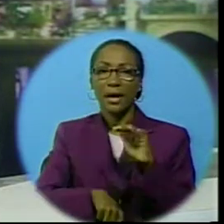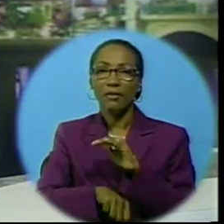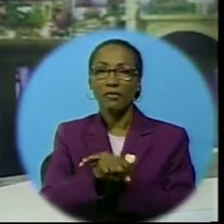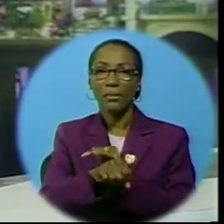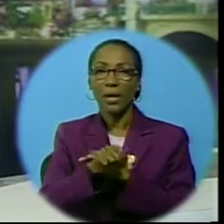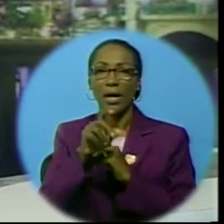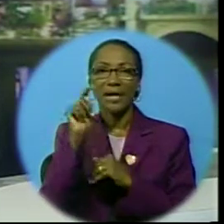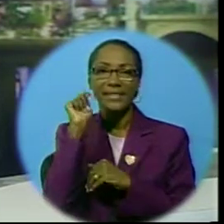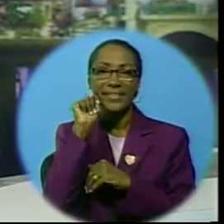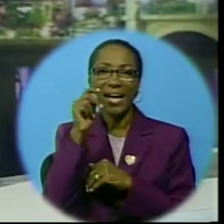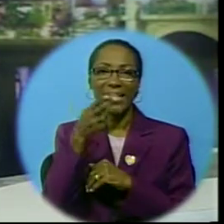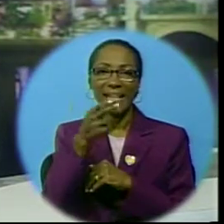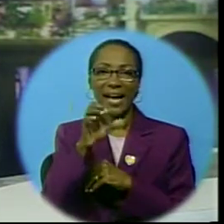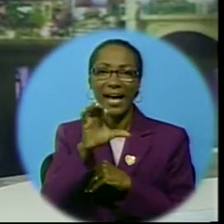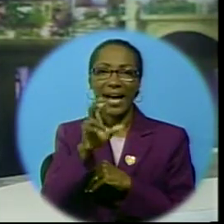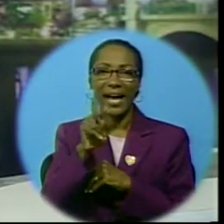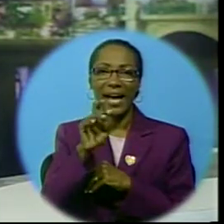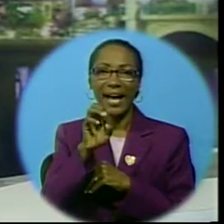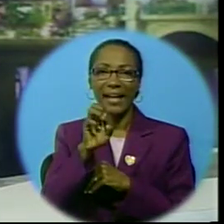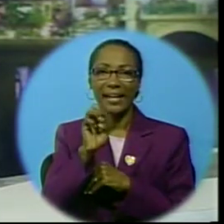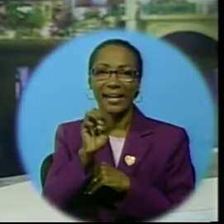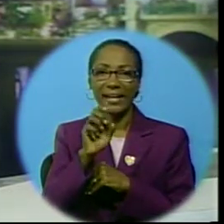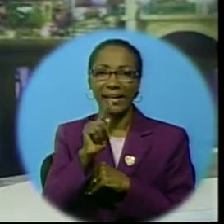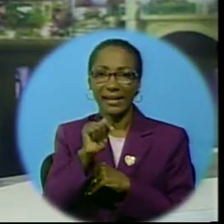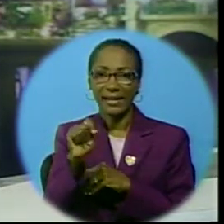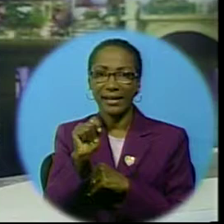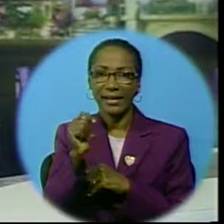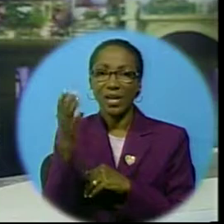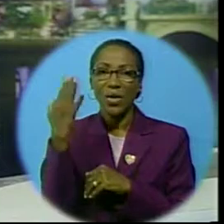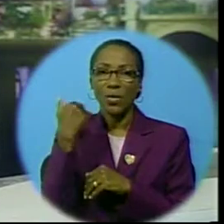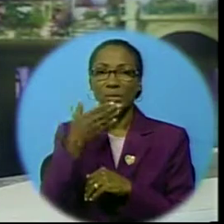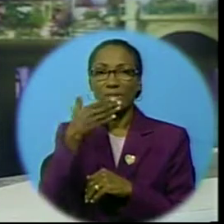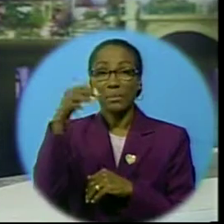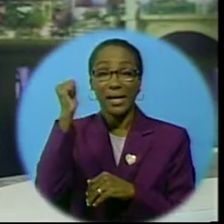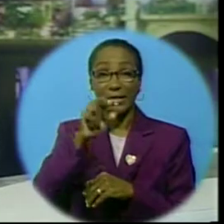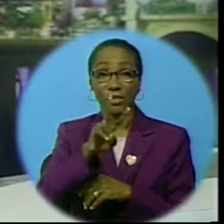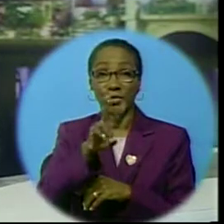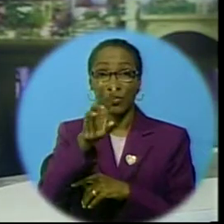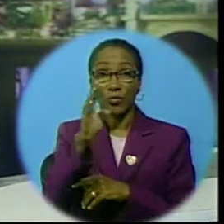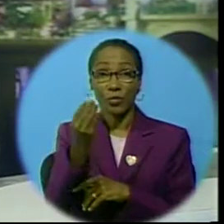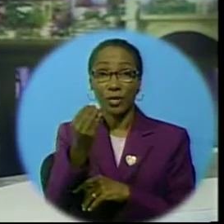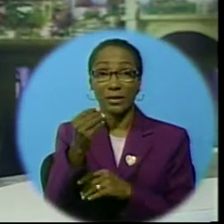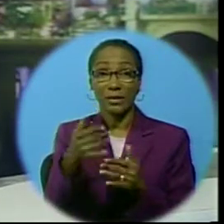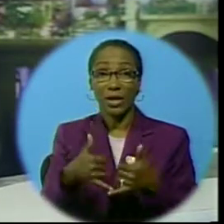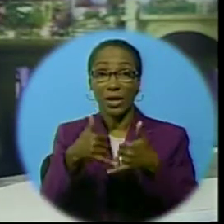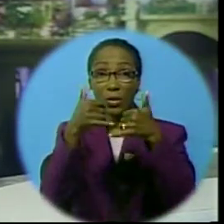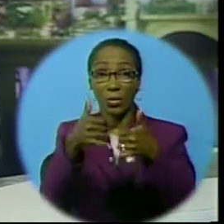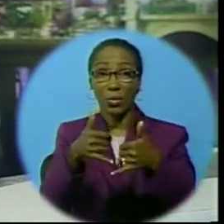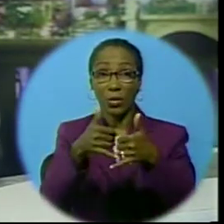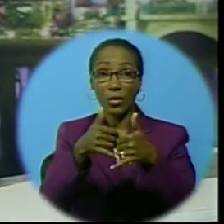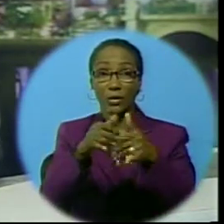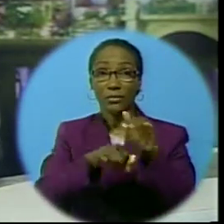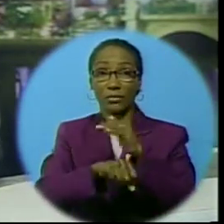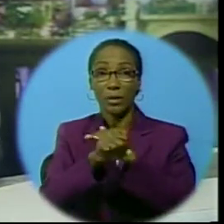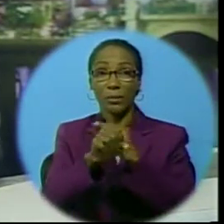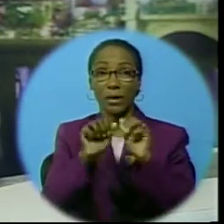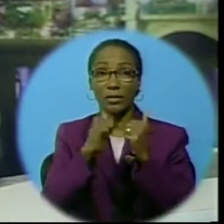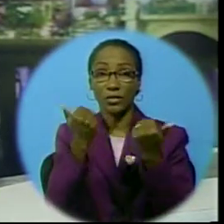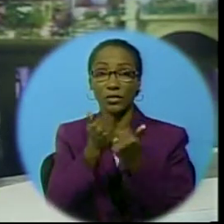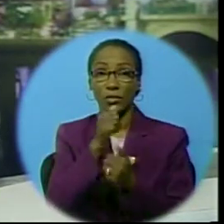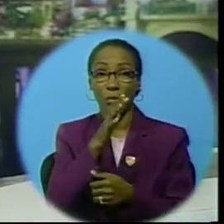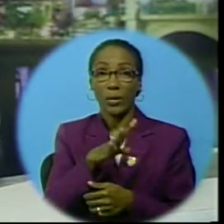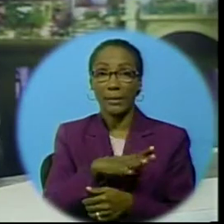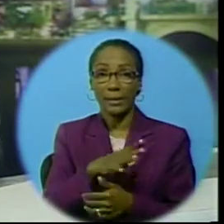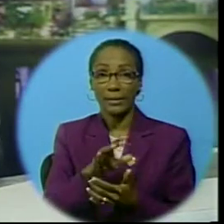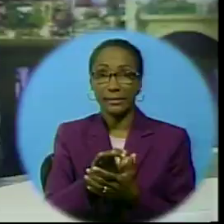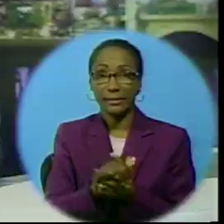Tiana Hackett was the toast at the 2014 awards ceremony of the Barbados Football Association's Women's League. Hackett